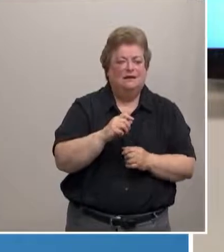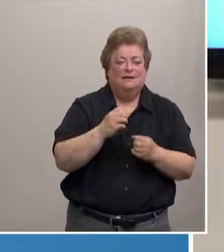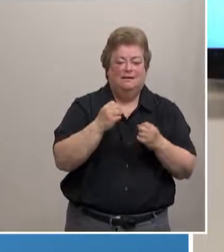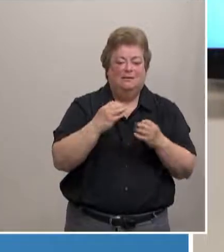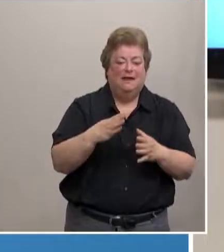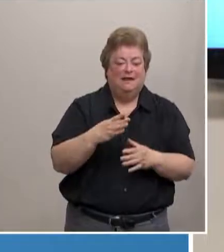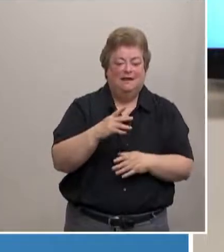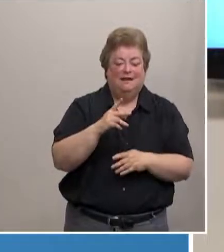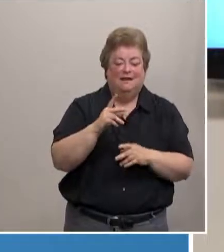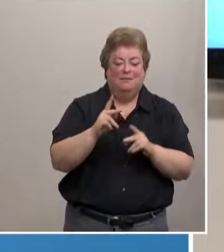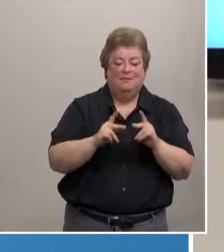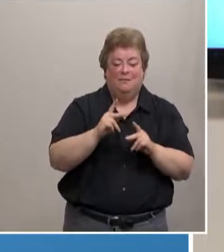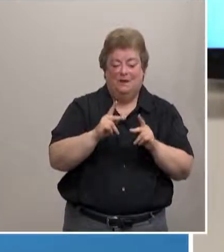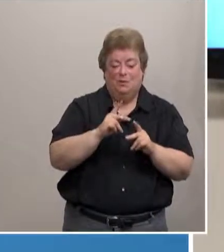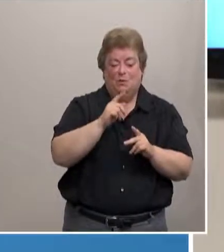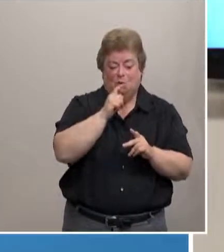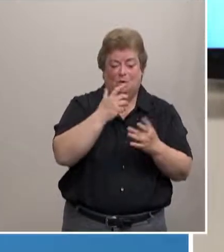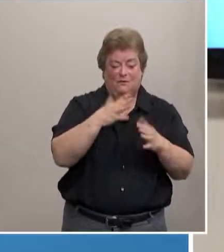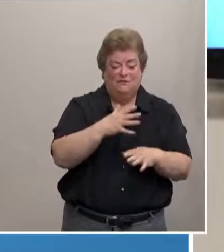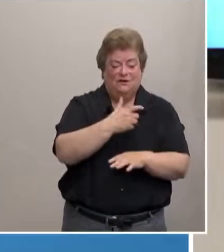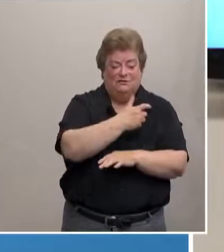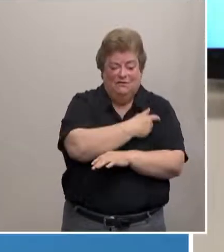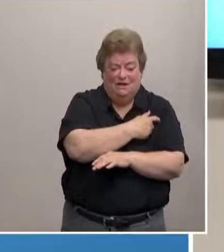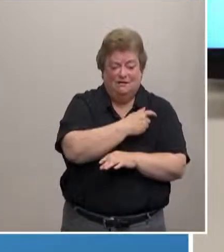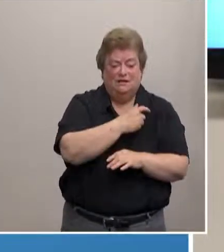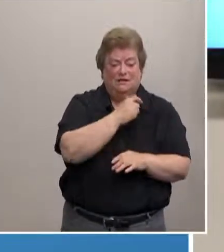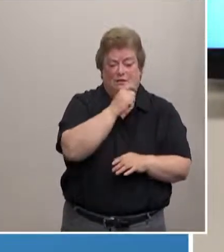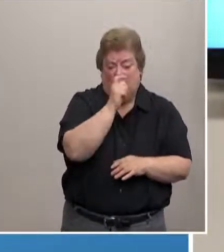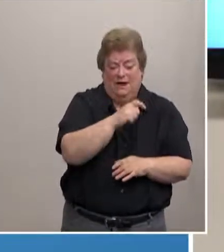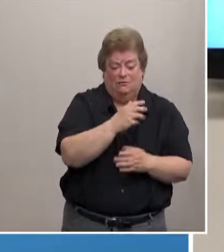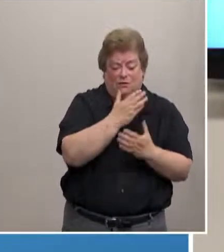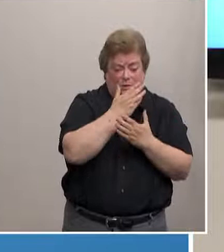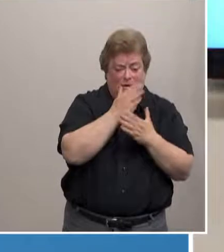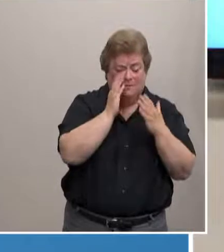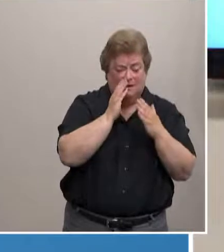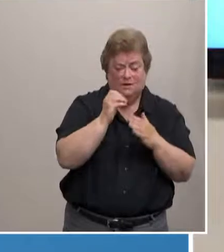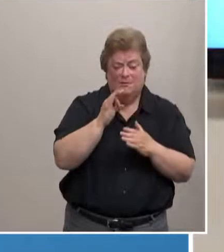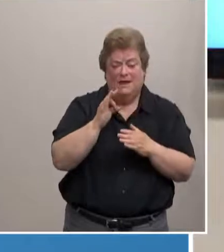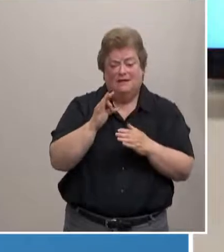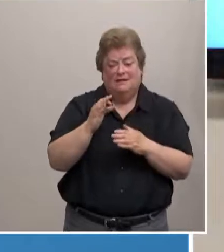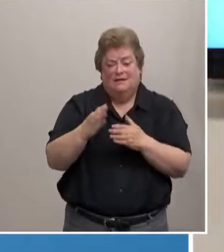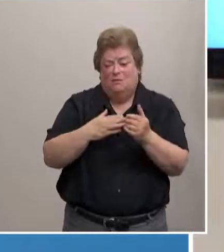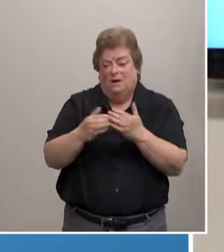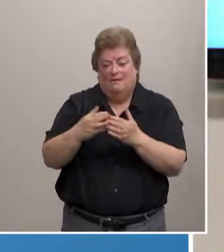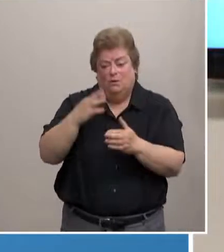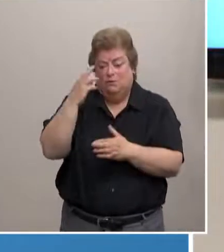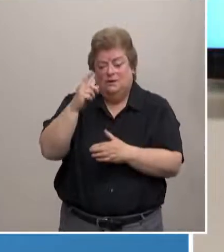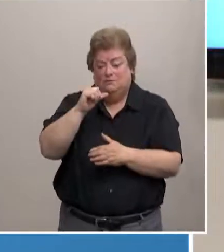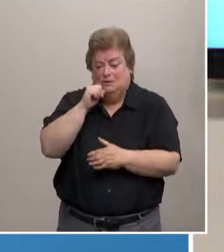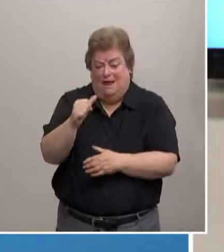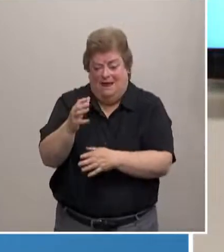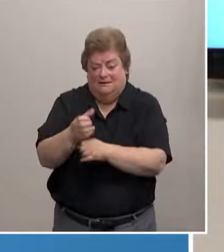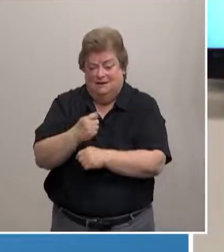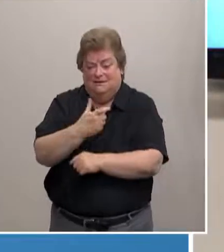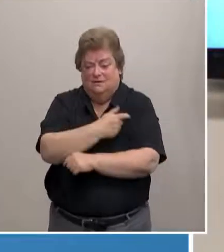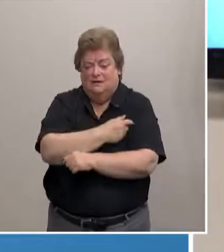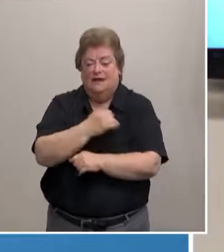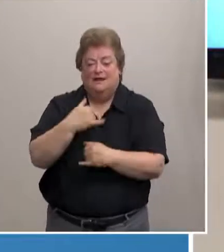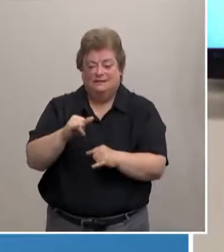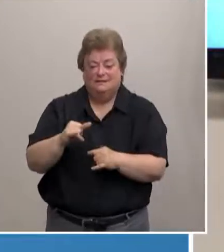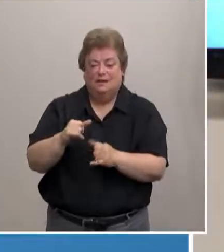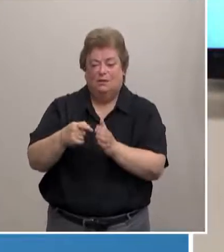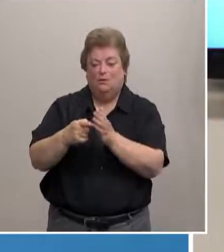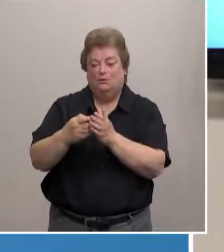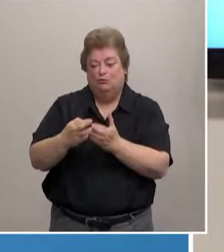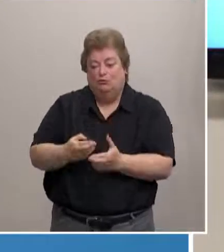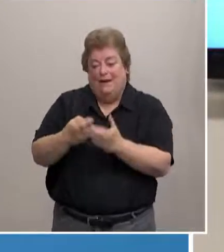don't really have to wear a mask, and if you're not fully vaccinated for whatever reason, then it's recommended that you wear a mask.